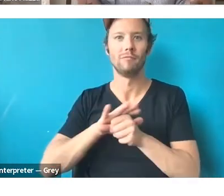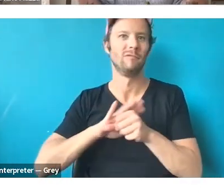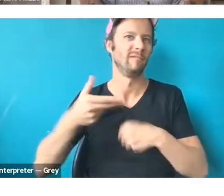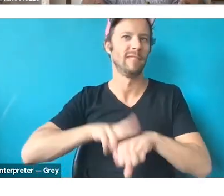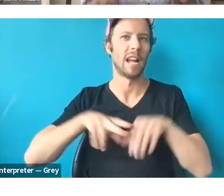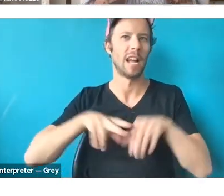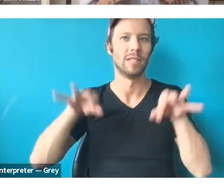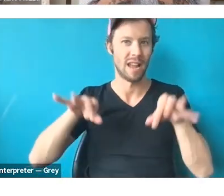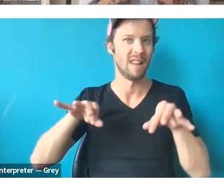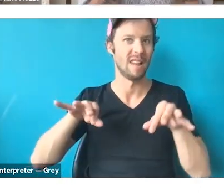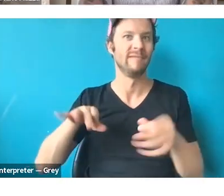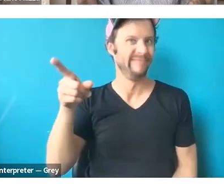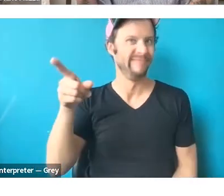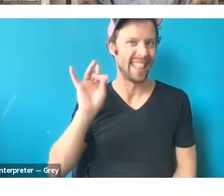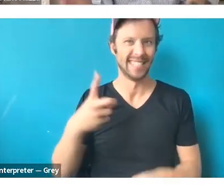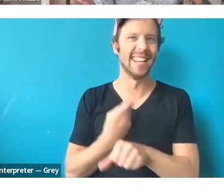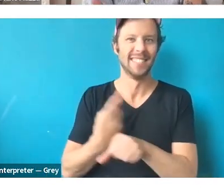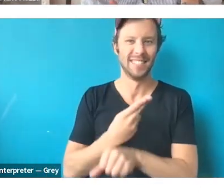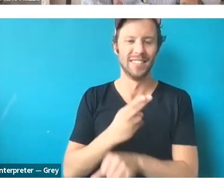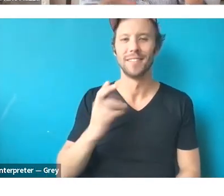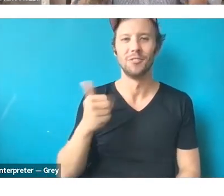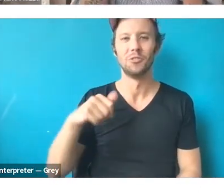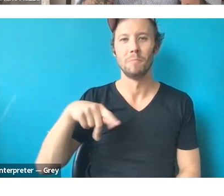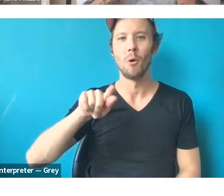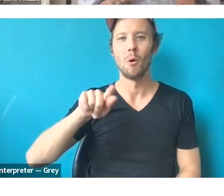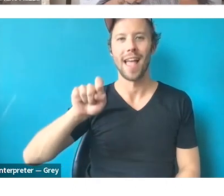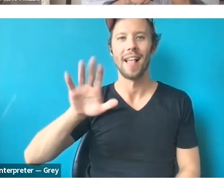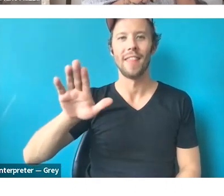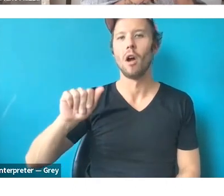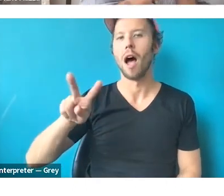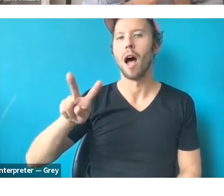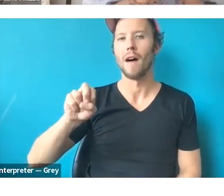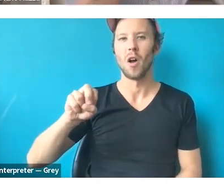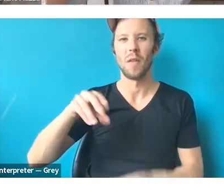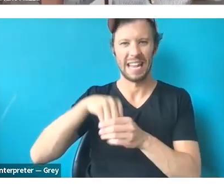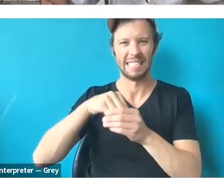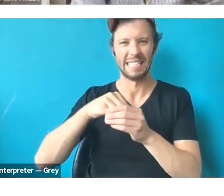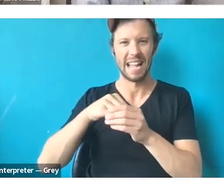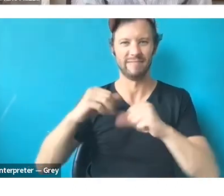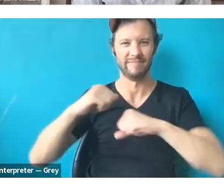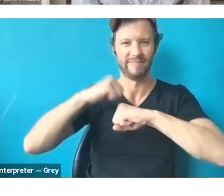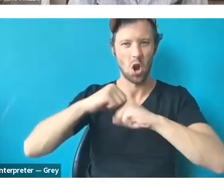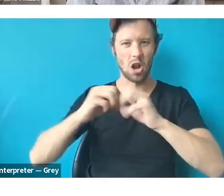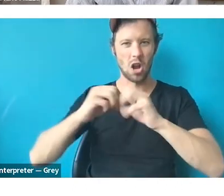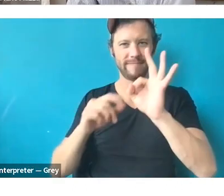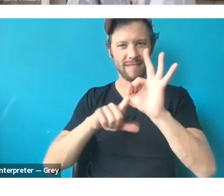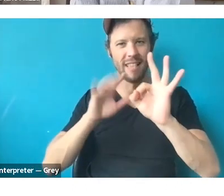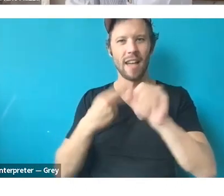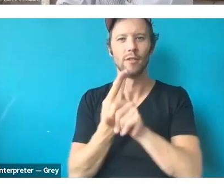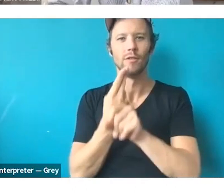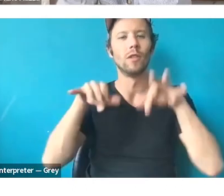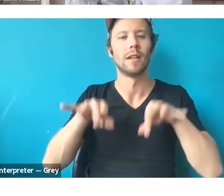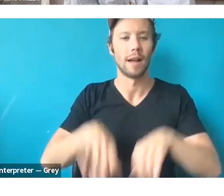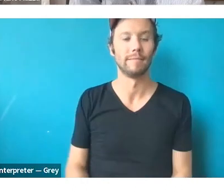their avocado pits, which is incredible, right? So it's like, how can we all take this idea and apply it across the board?